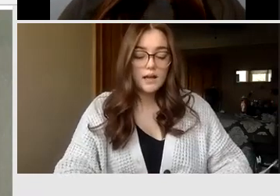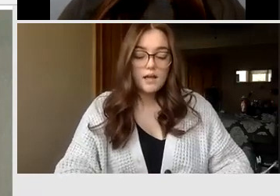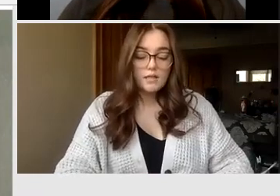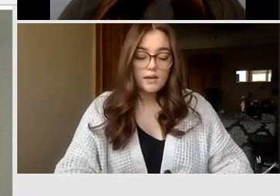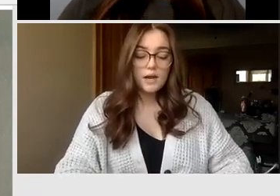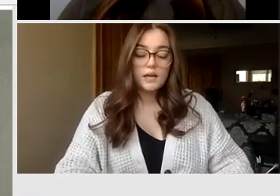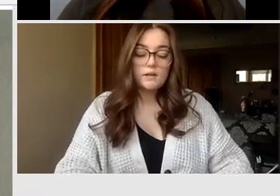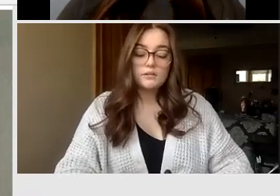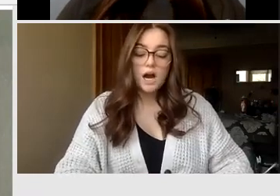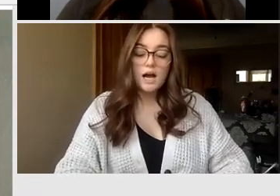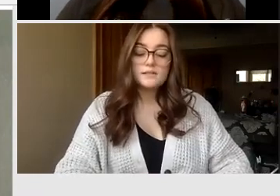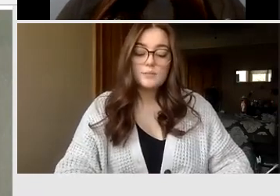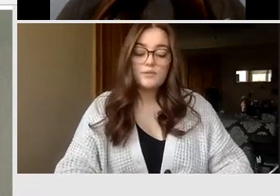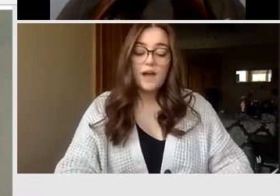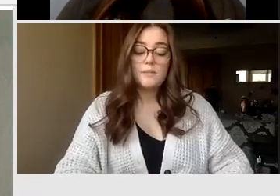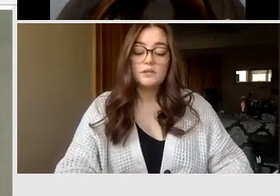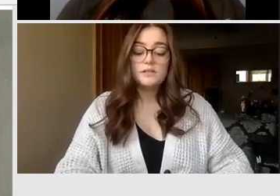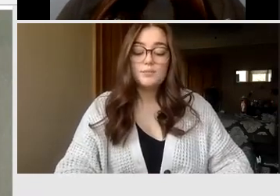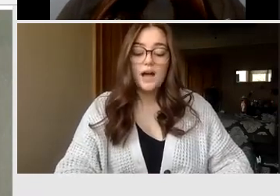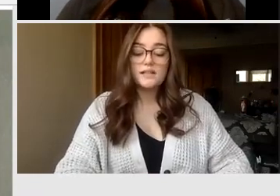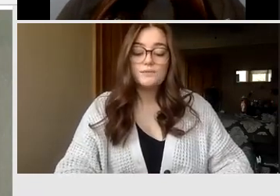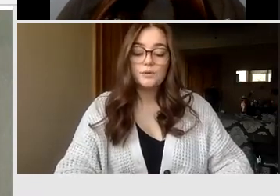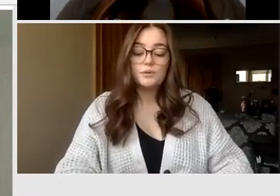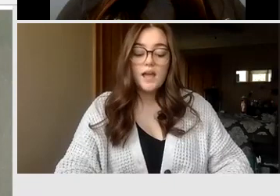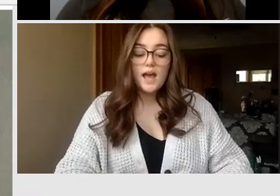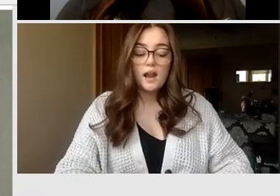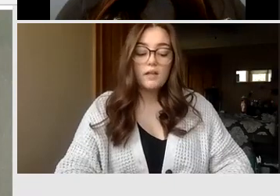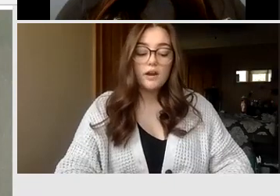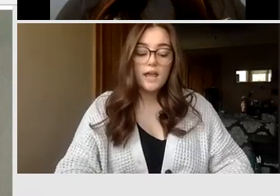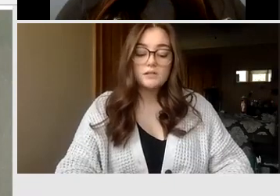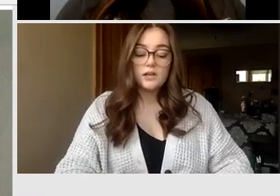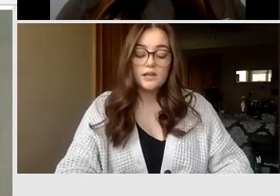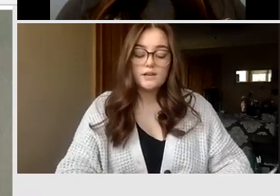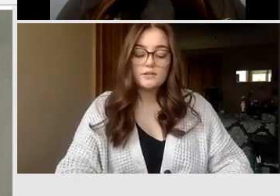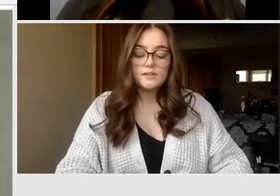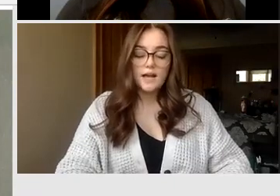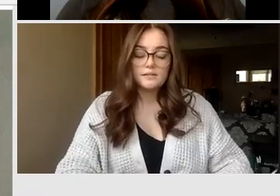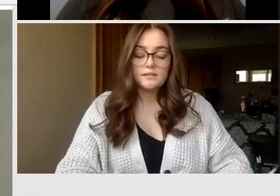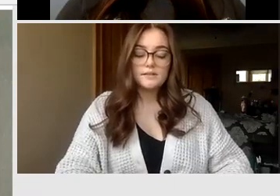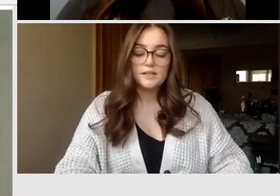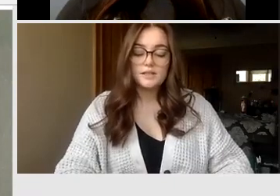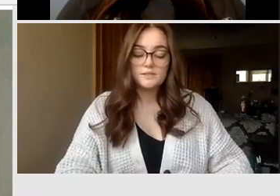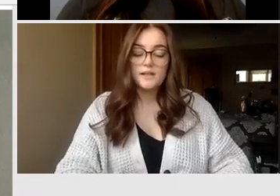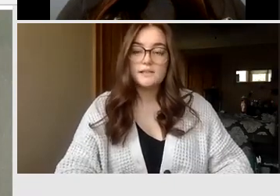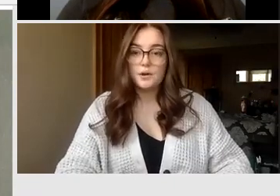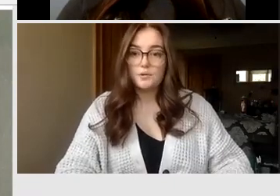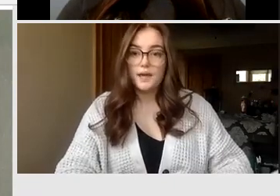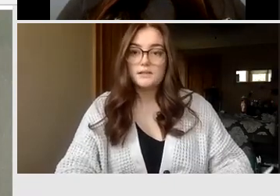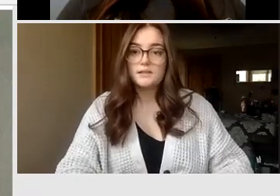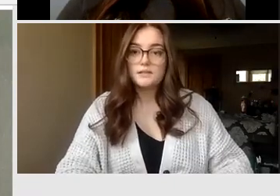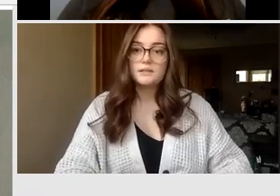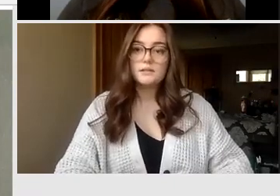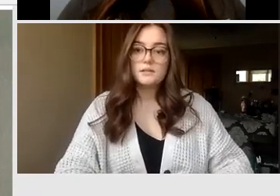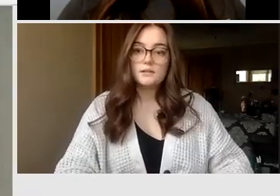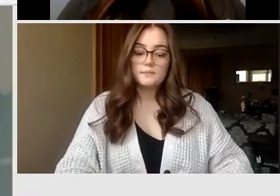started the American Red Cross to provide medical supplies, food, and other aid during natural disasters such as floods and